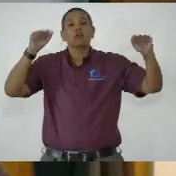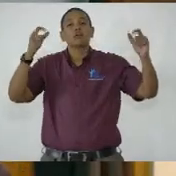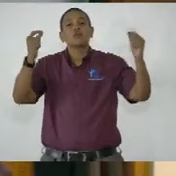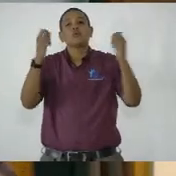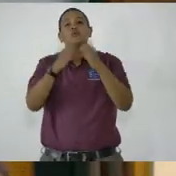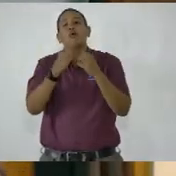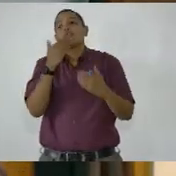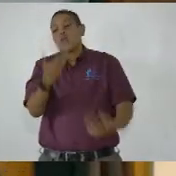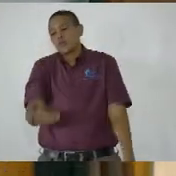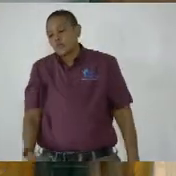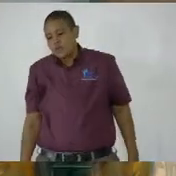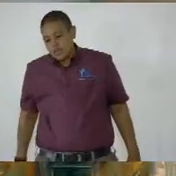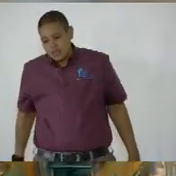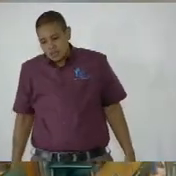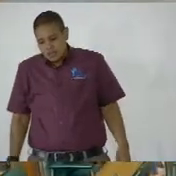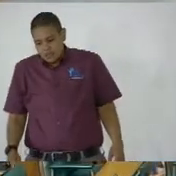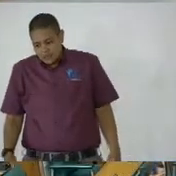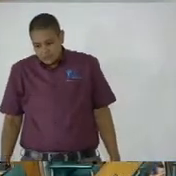you, Madam Speaker.